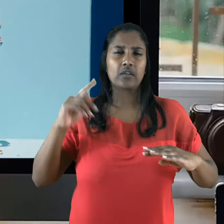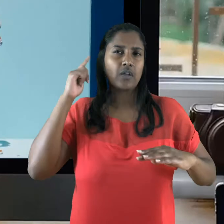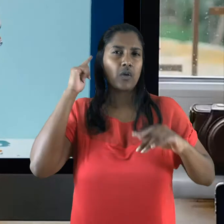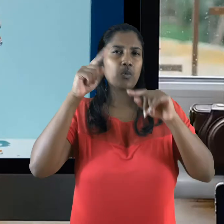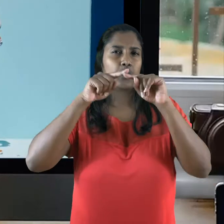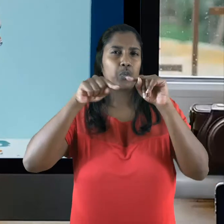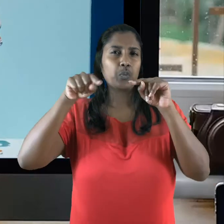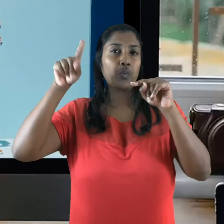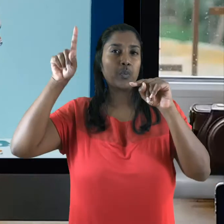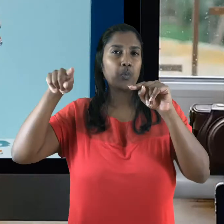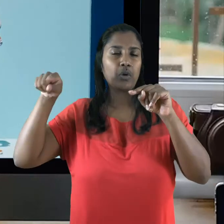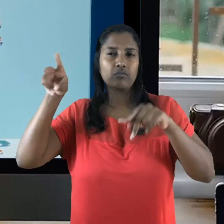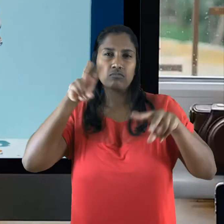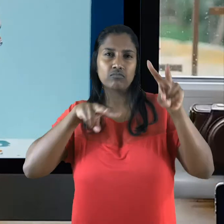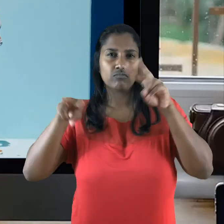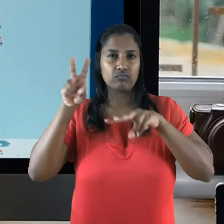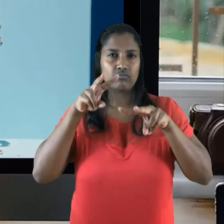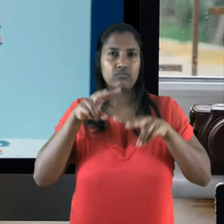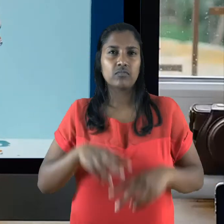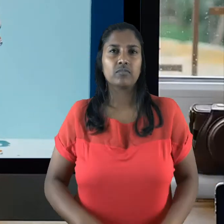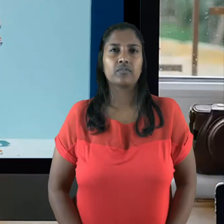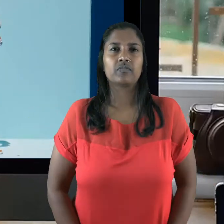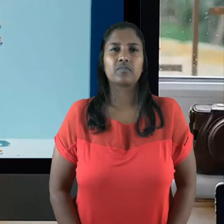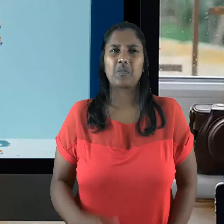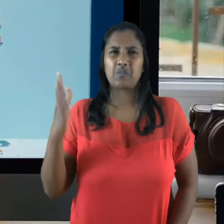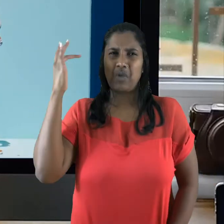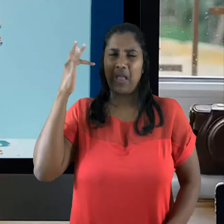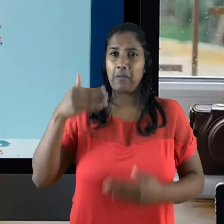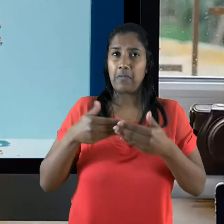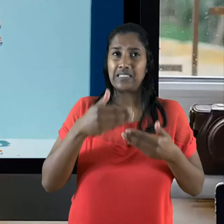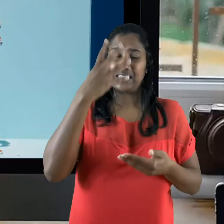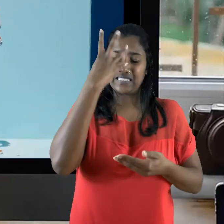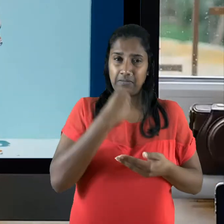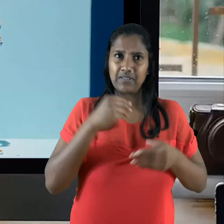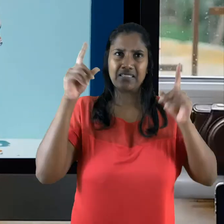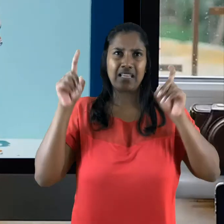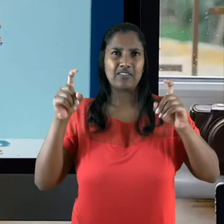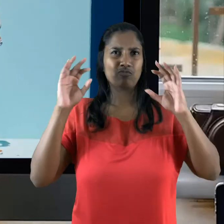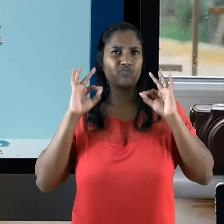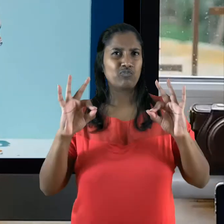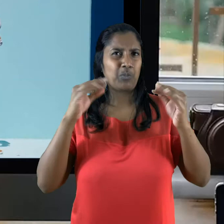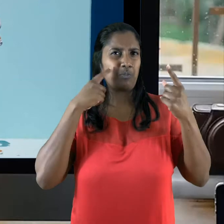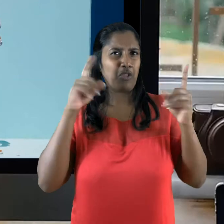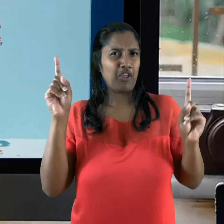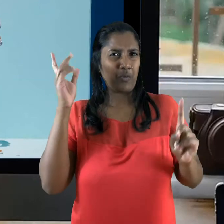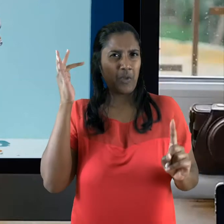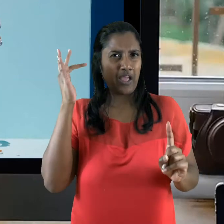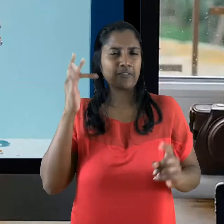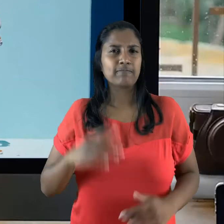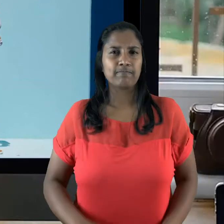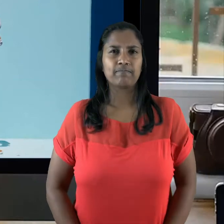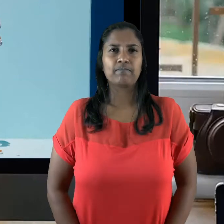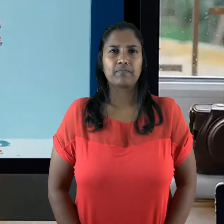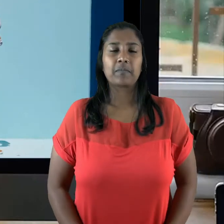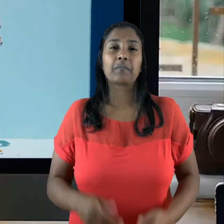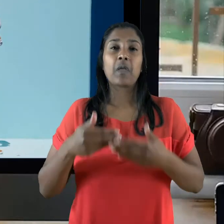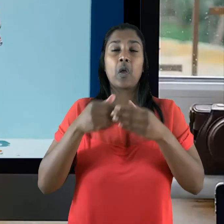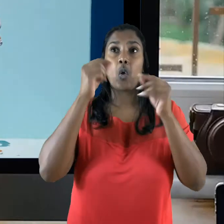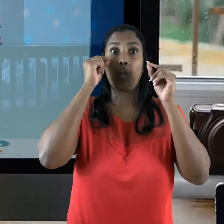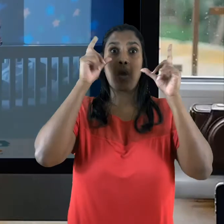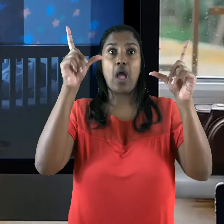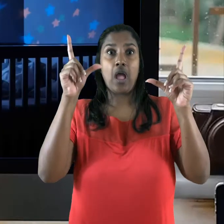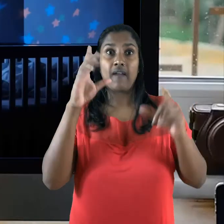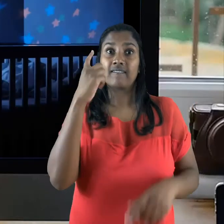So, why is it best if the baby is sleeping? When a baby is awake, the muscles of the face and scalp are very active. When a